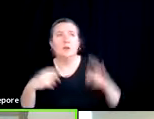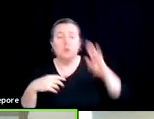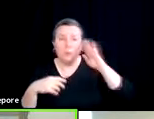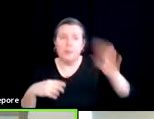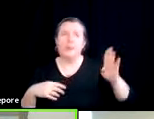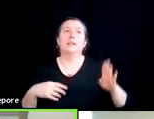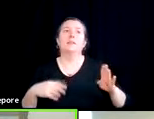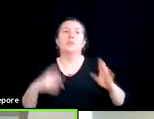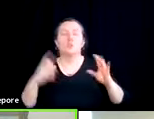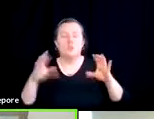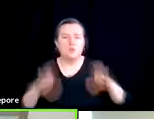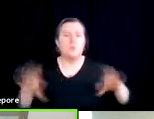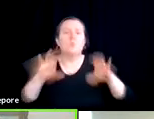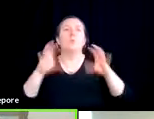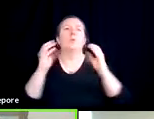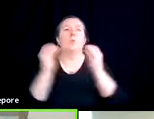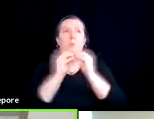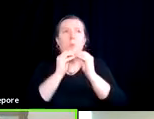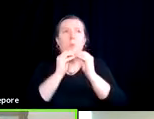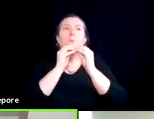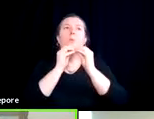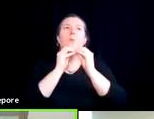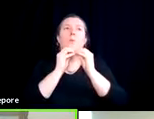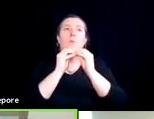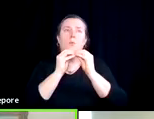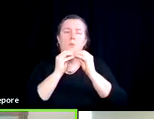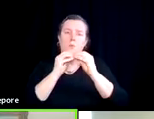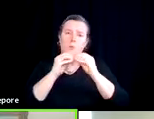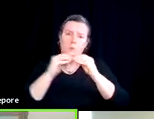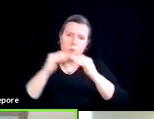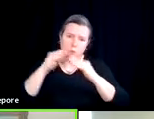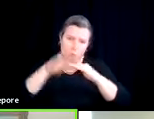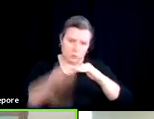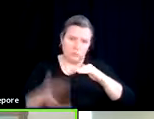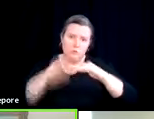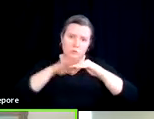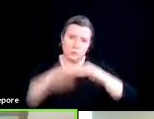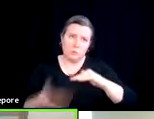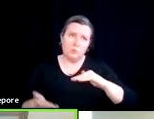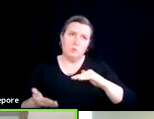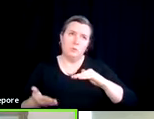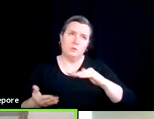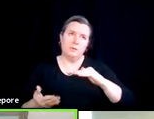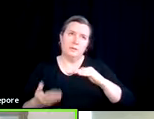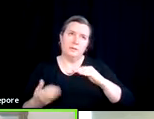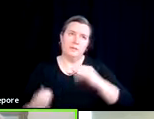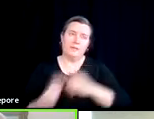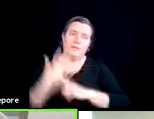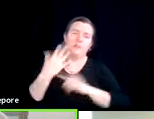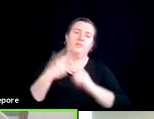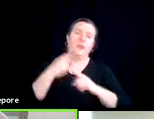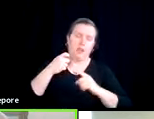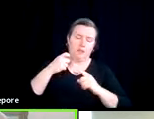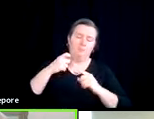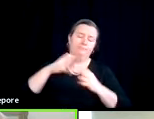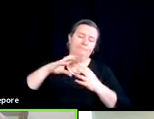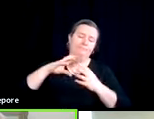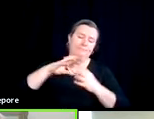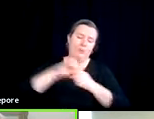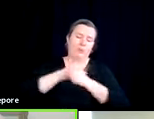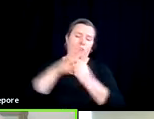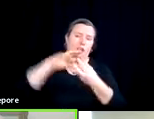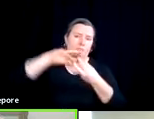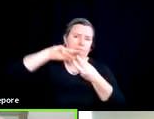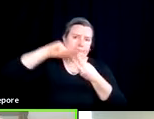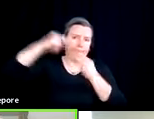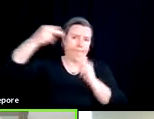reduce the likelihood that we're going to have a lot of those variant cases in New Jersey. We'll have to see, but it depends on everybody doing the